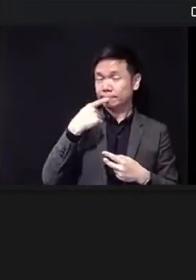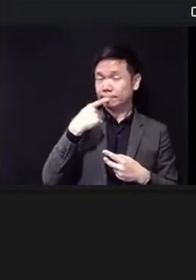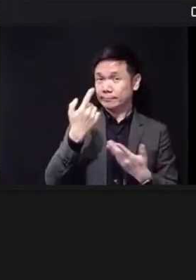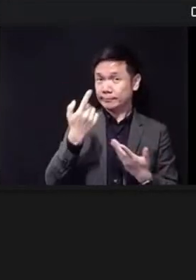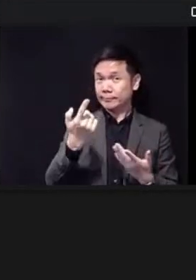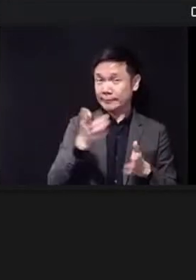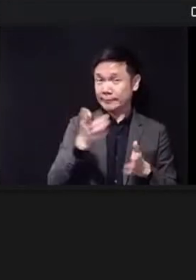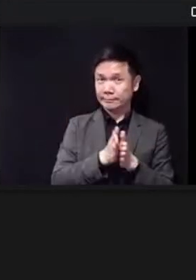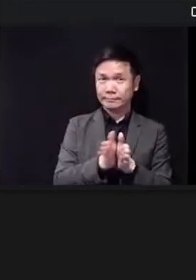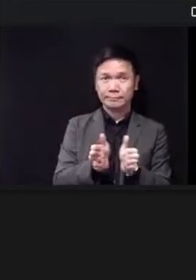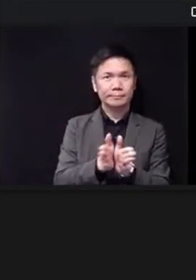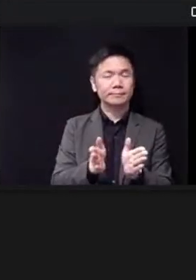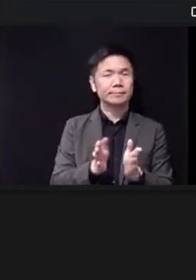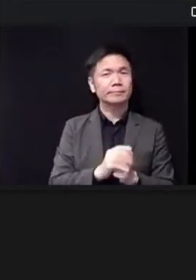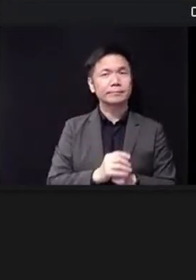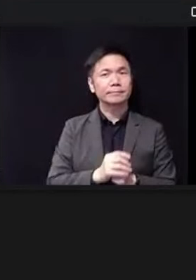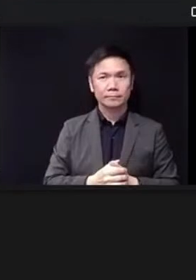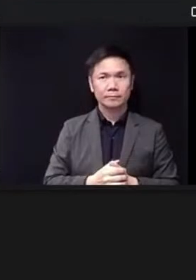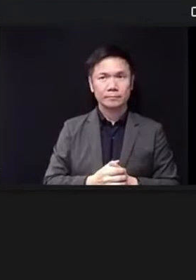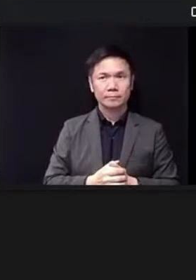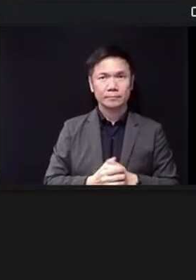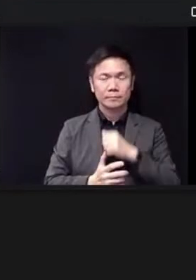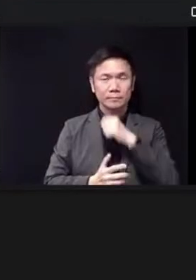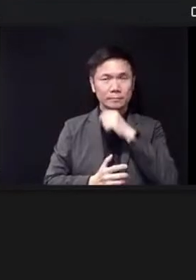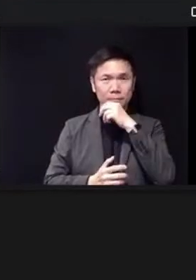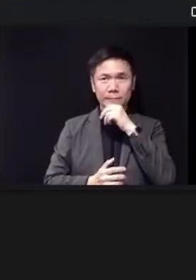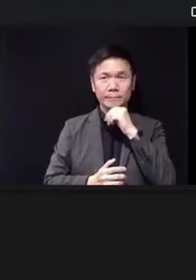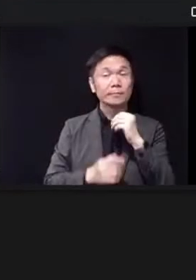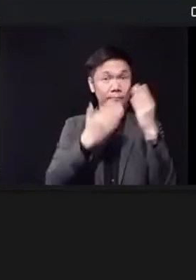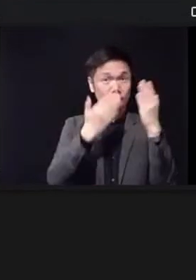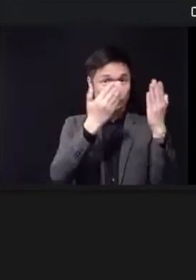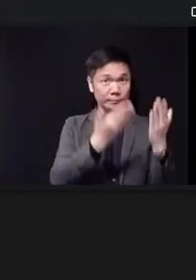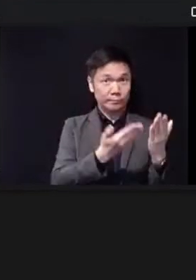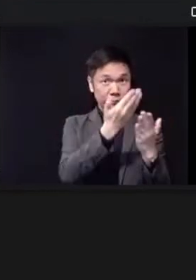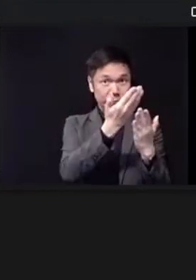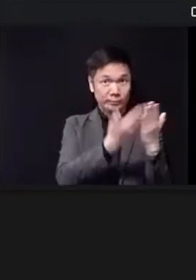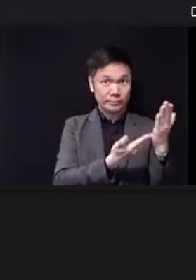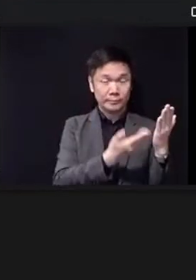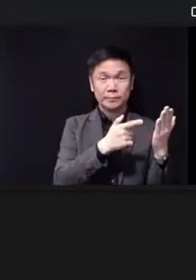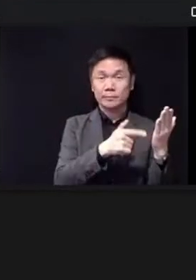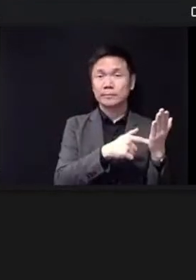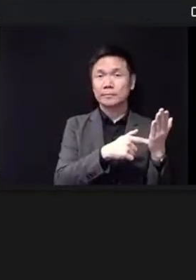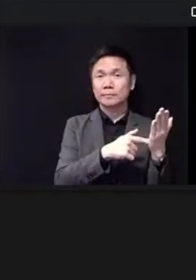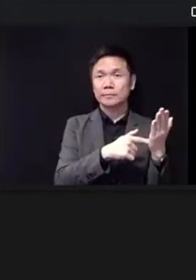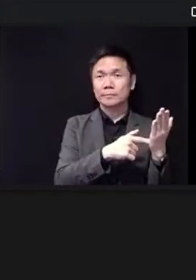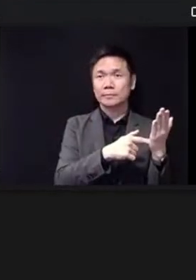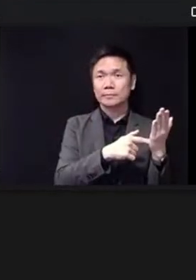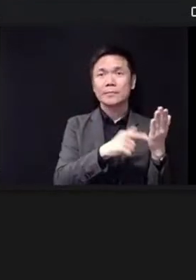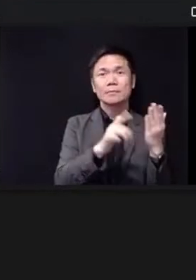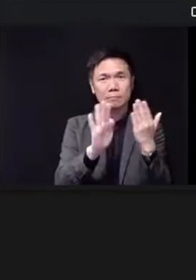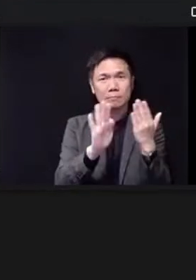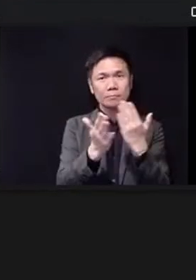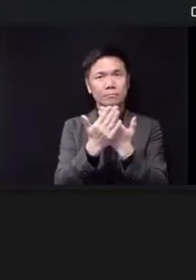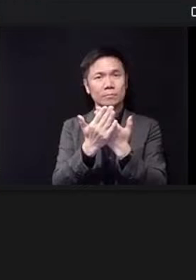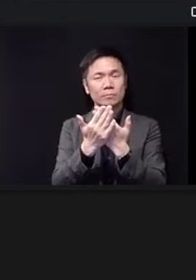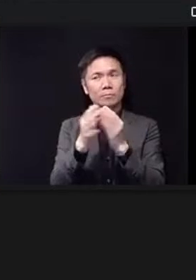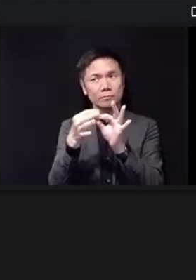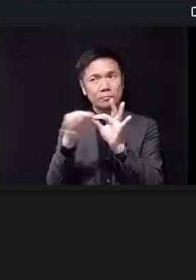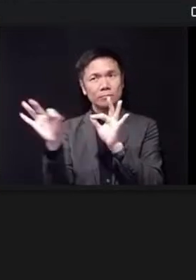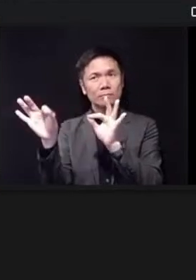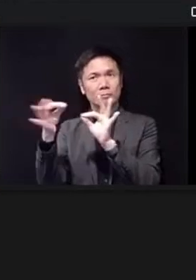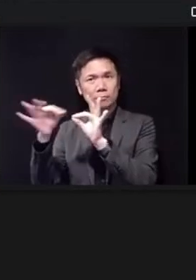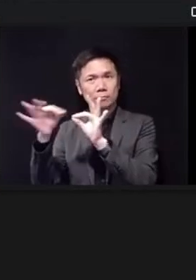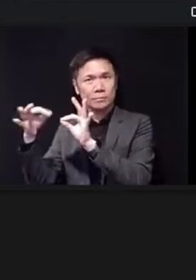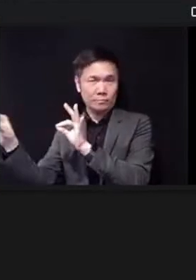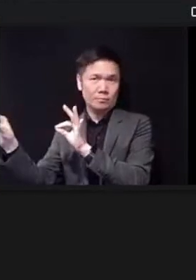to clarify that our preference would be the proposal that we made as well, any relevant documents. So if I can ask my distinguished colleague